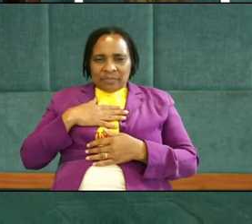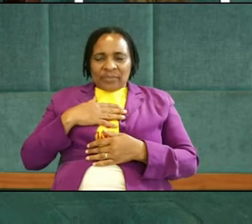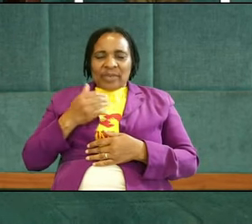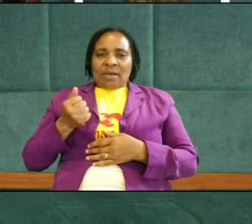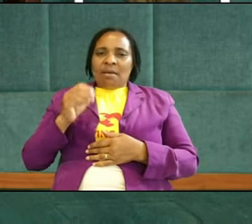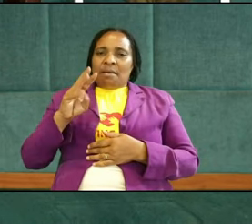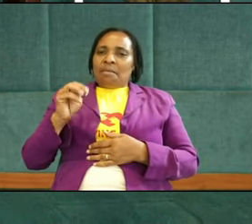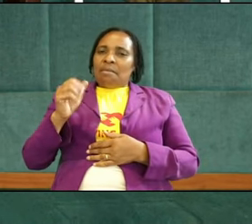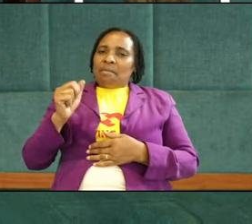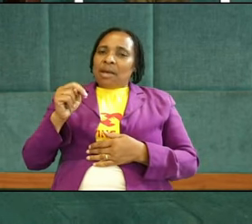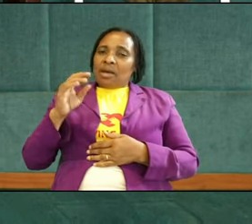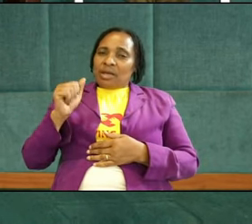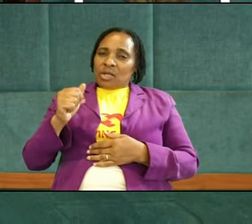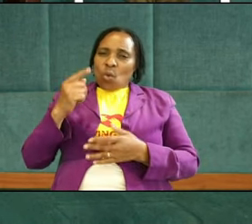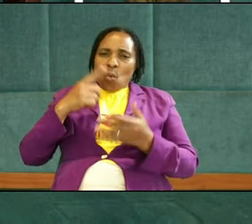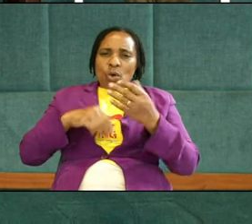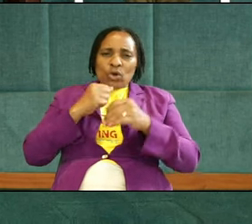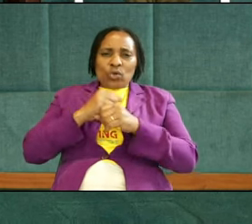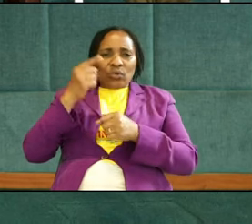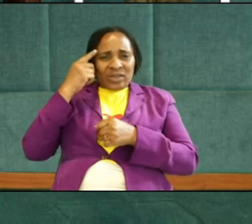Amani, what do you think, section?